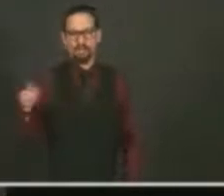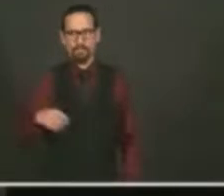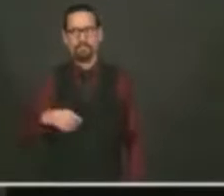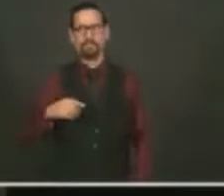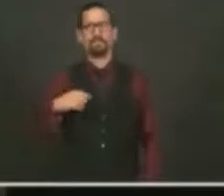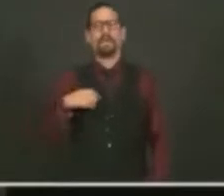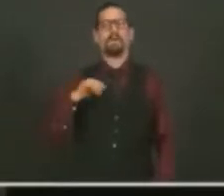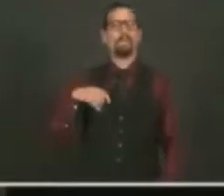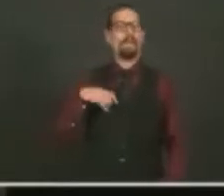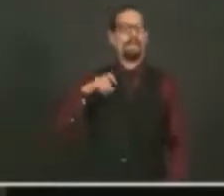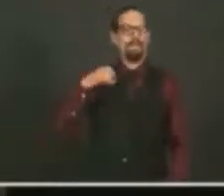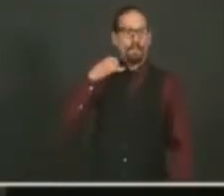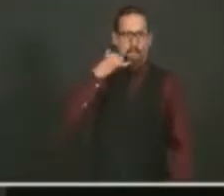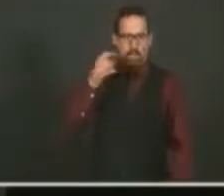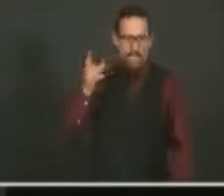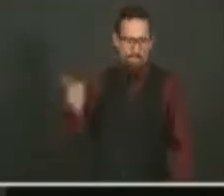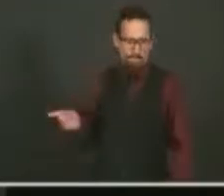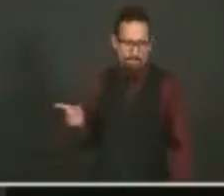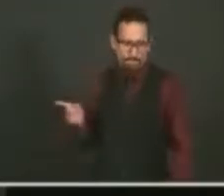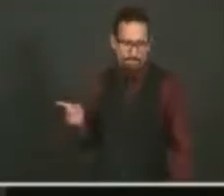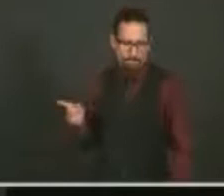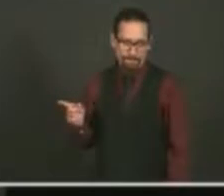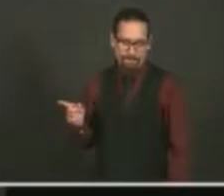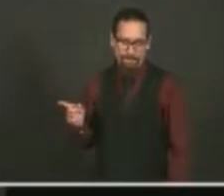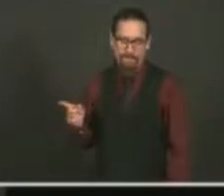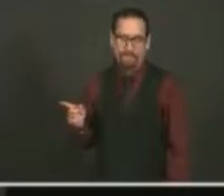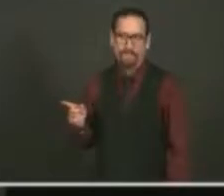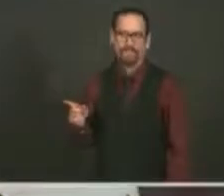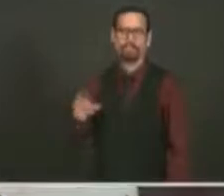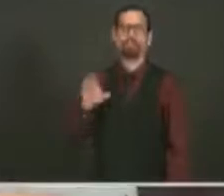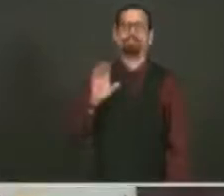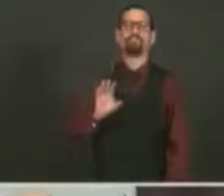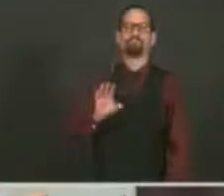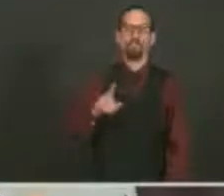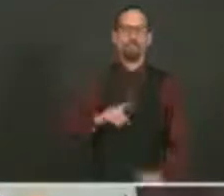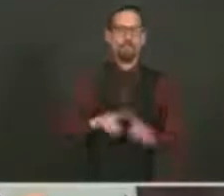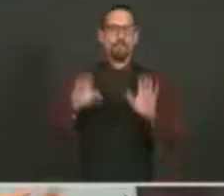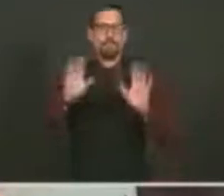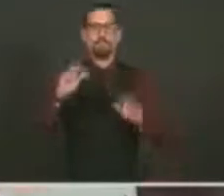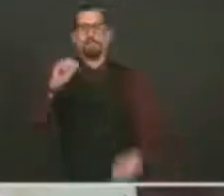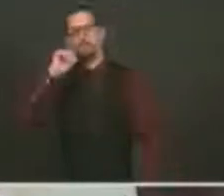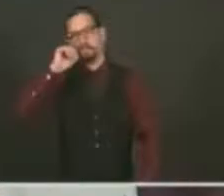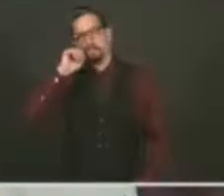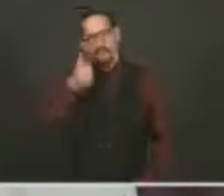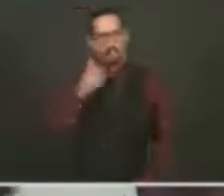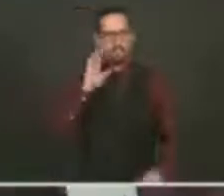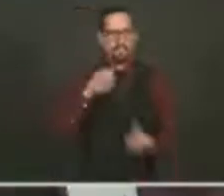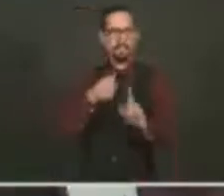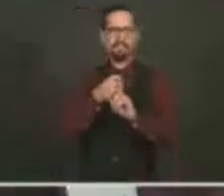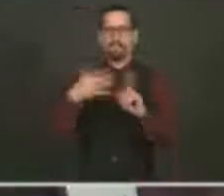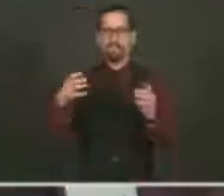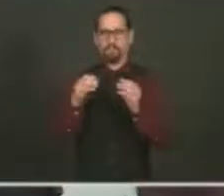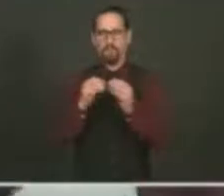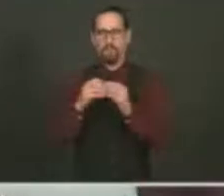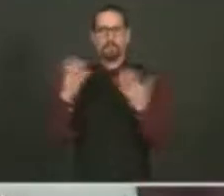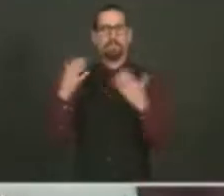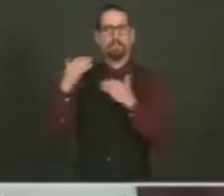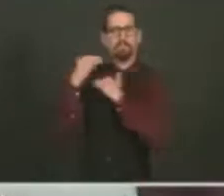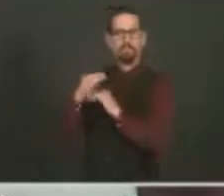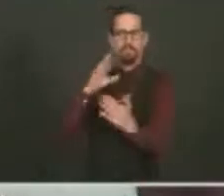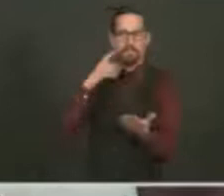Again, I'll be, you're gonna get me again tomorrow, so I'll be back tomorrow at 1. I'm gonna go through all the new